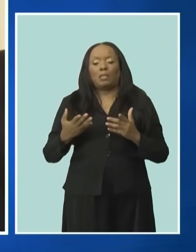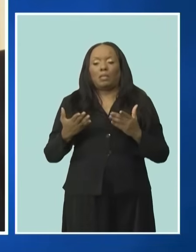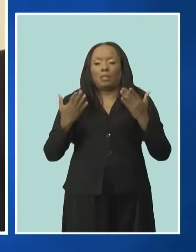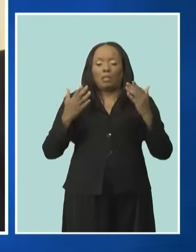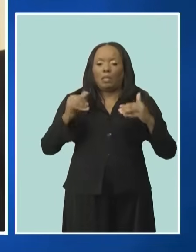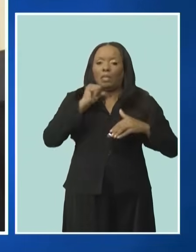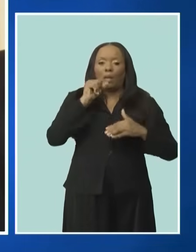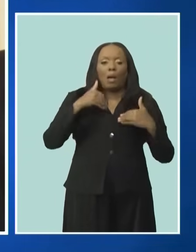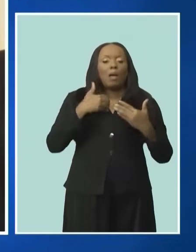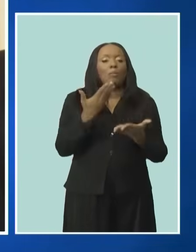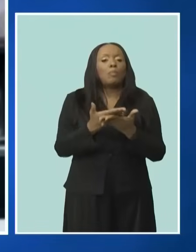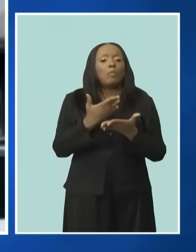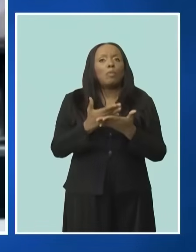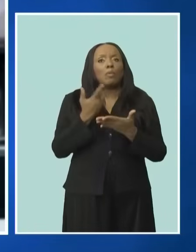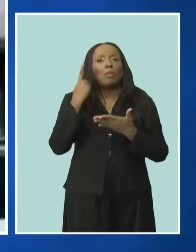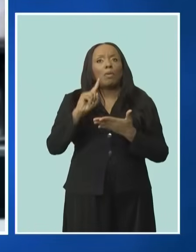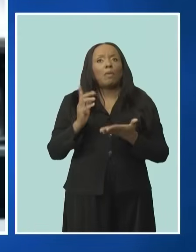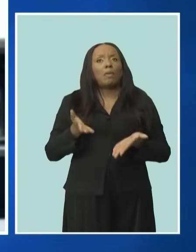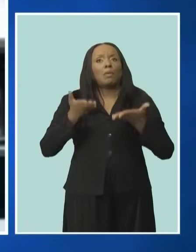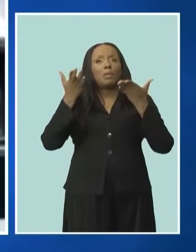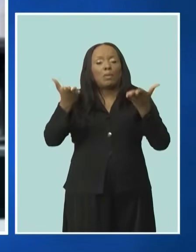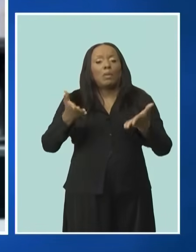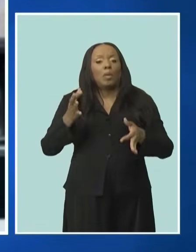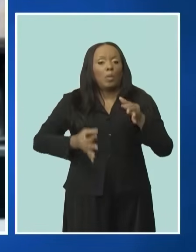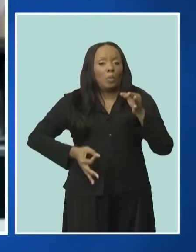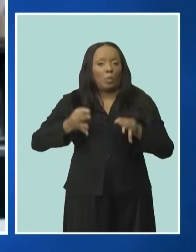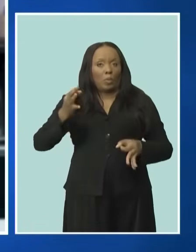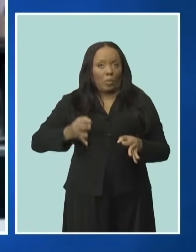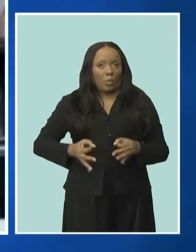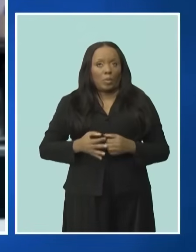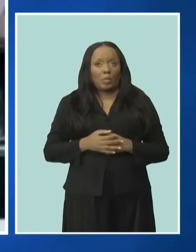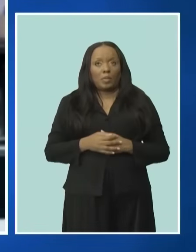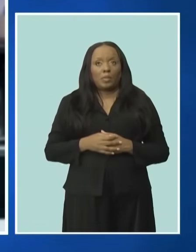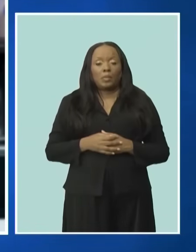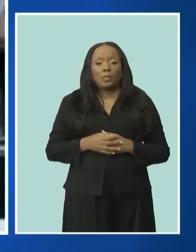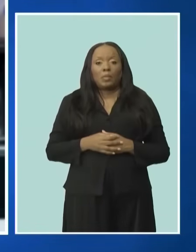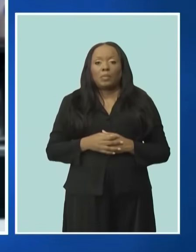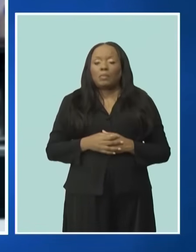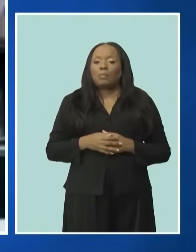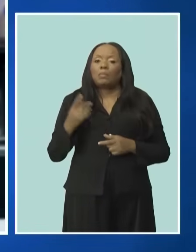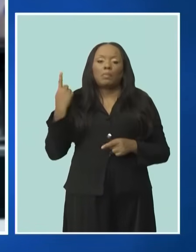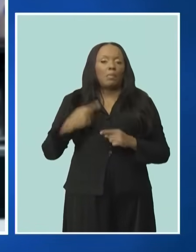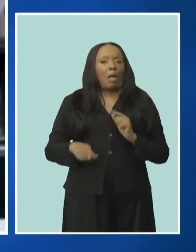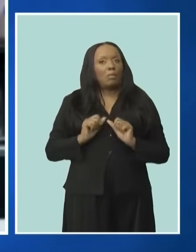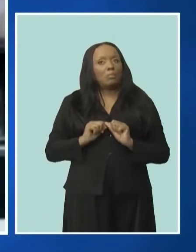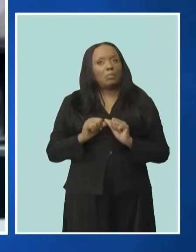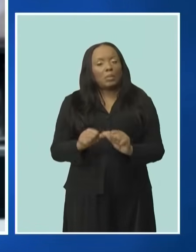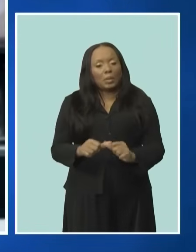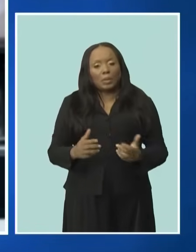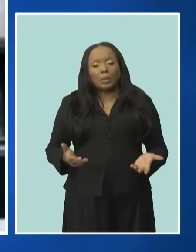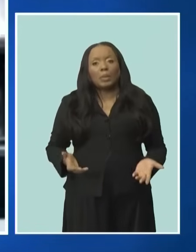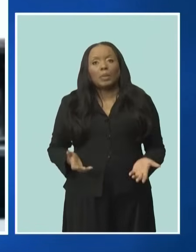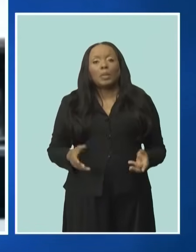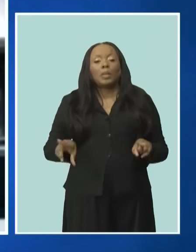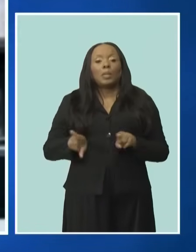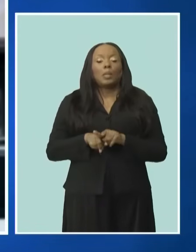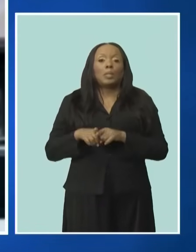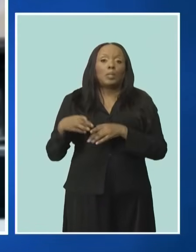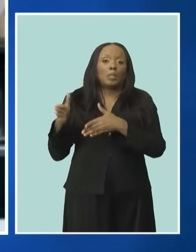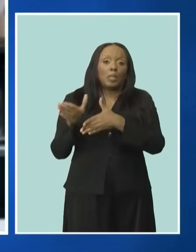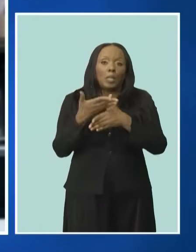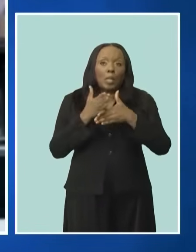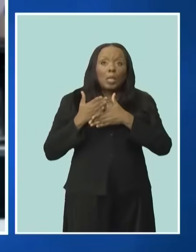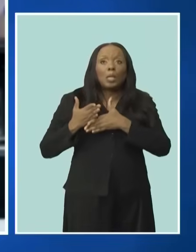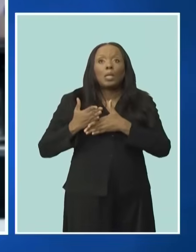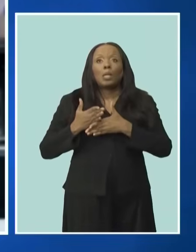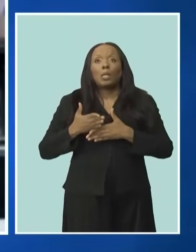court and what you know. Prime Minister Motley says this can no longer obtain. She also shared that government is now